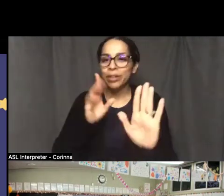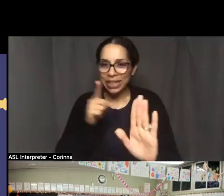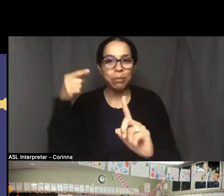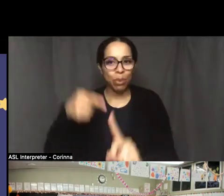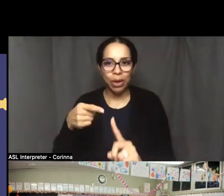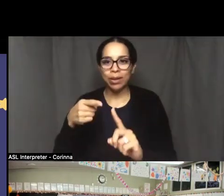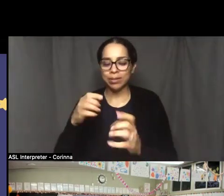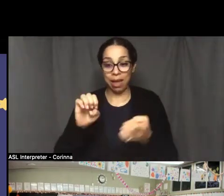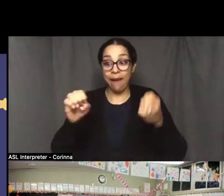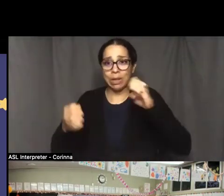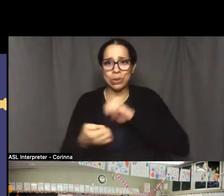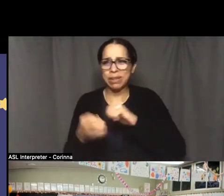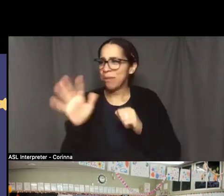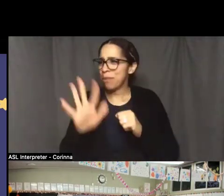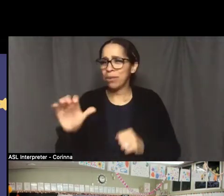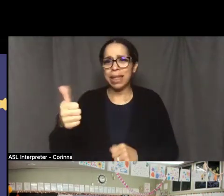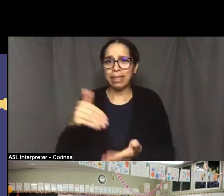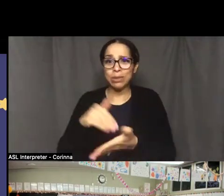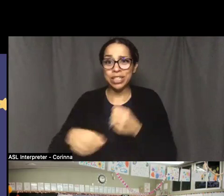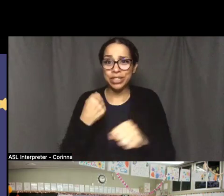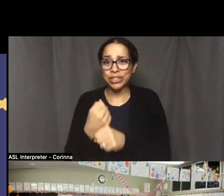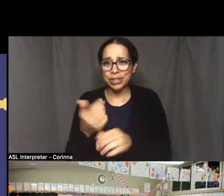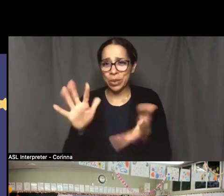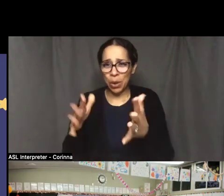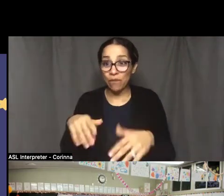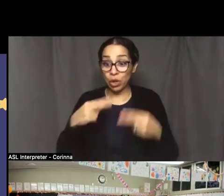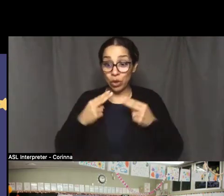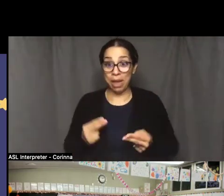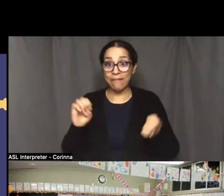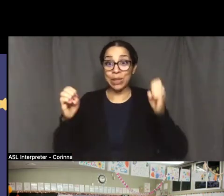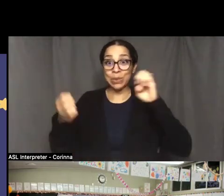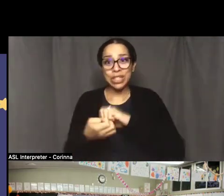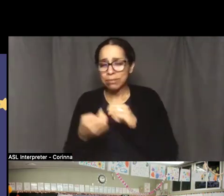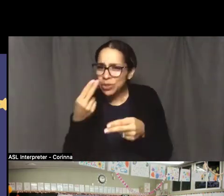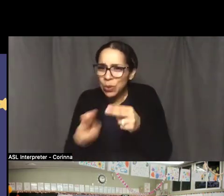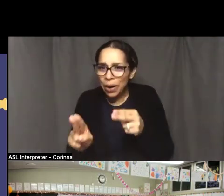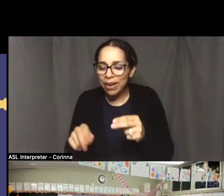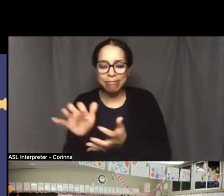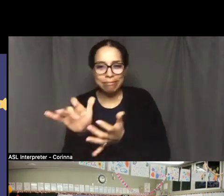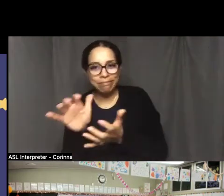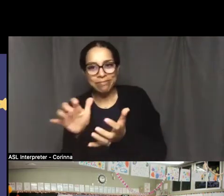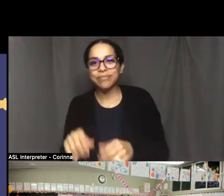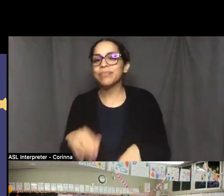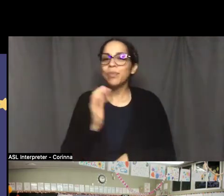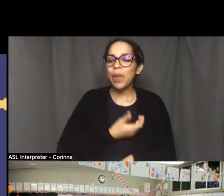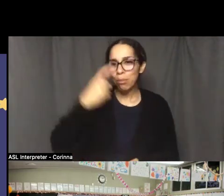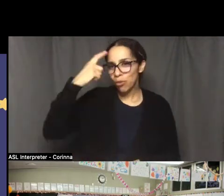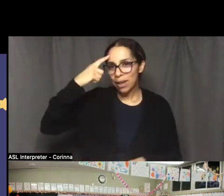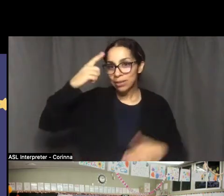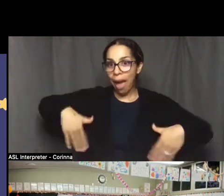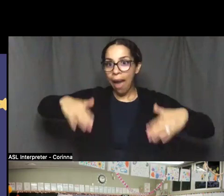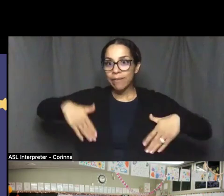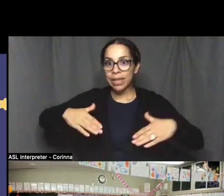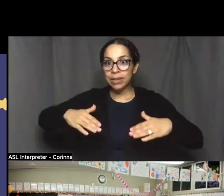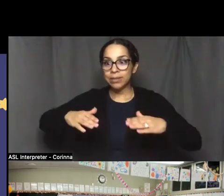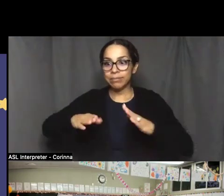10,000 years or so. So for human evolution, that's a very short amount of time. So our brains haven't evolved yet to have these neural pathways